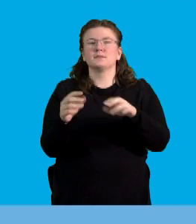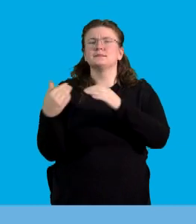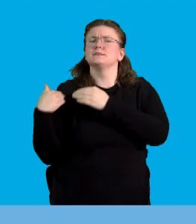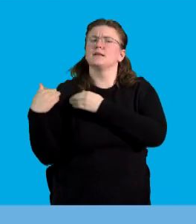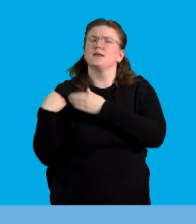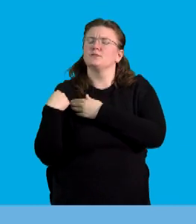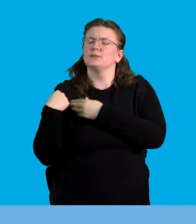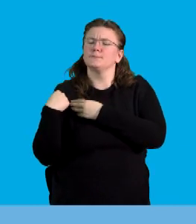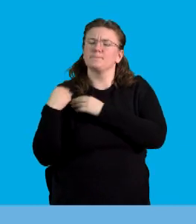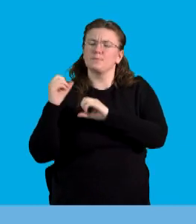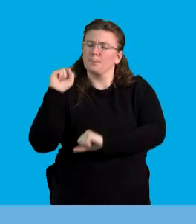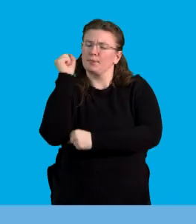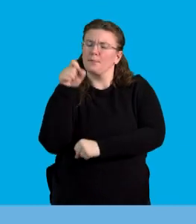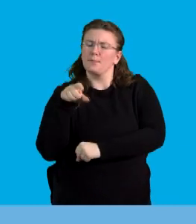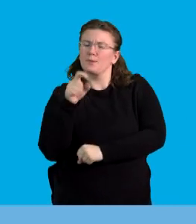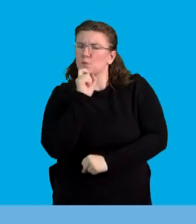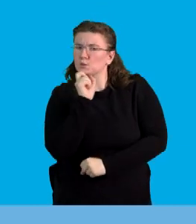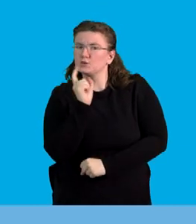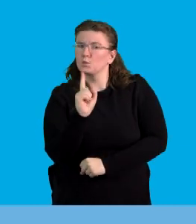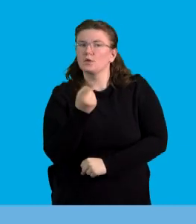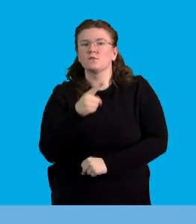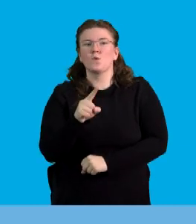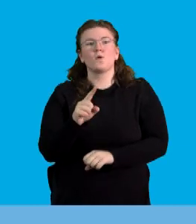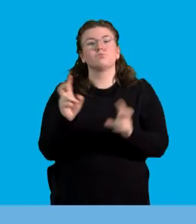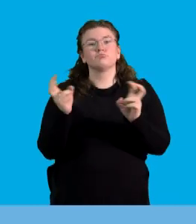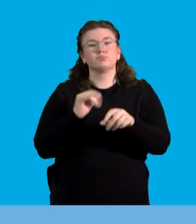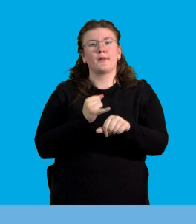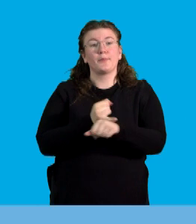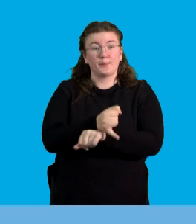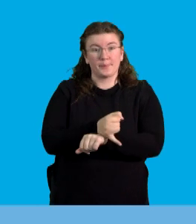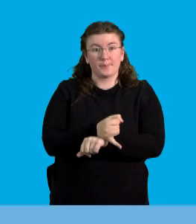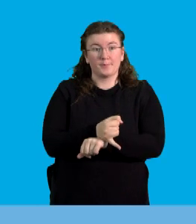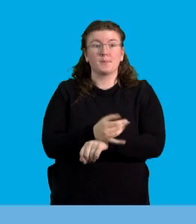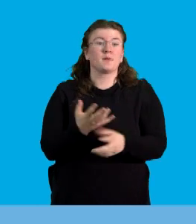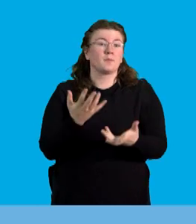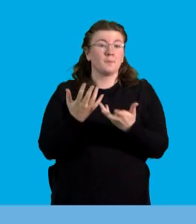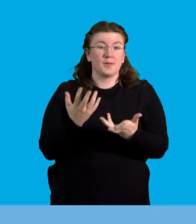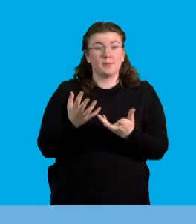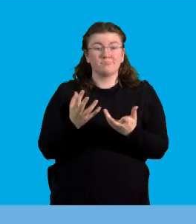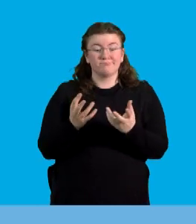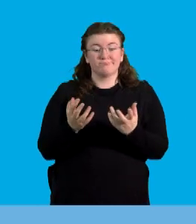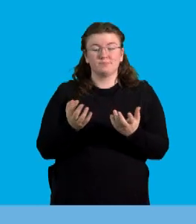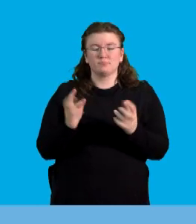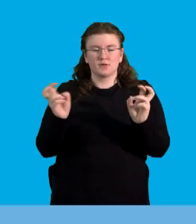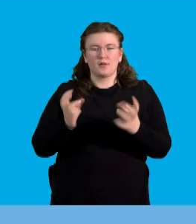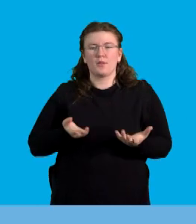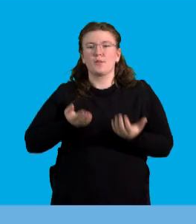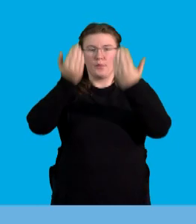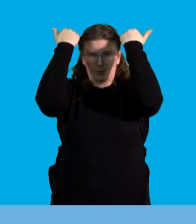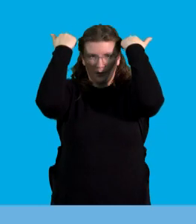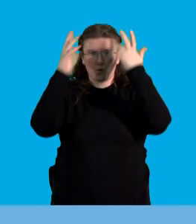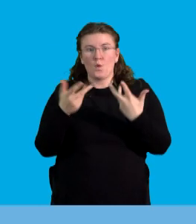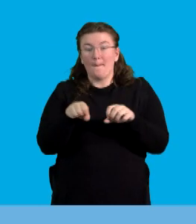electricity? It functions by interrupting current in case of an overload or a short circuit.